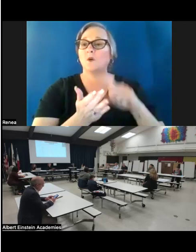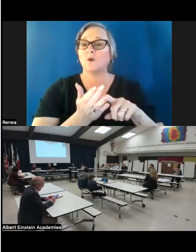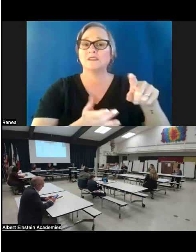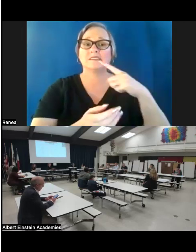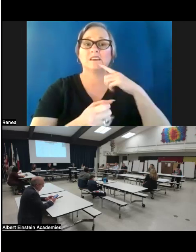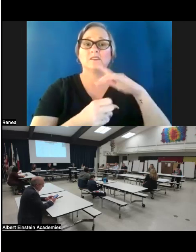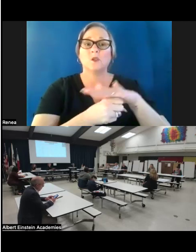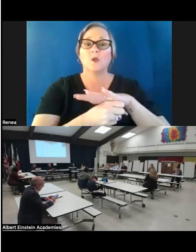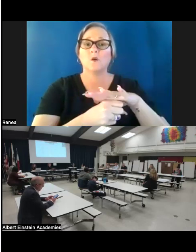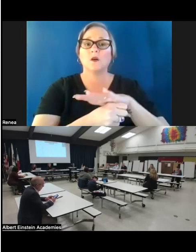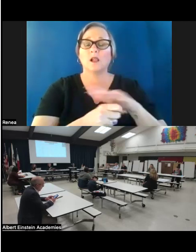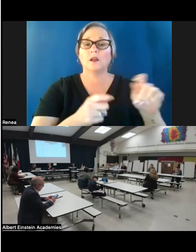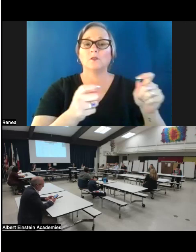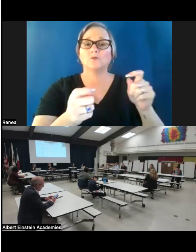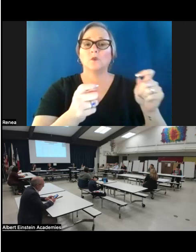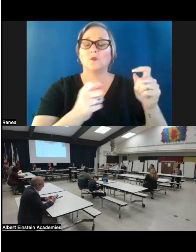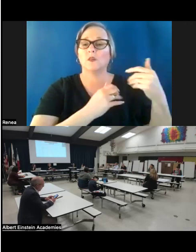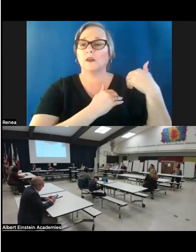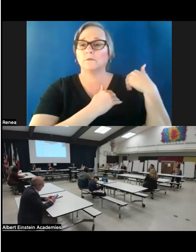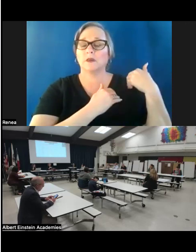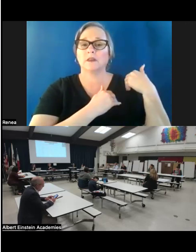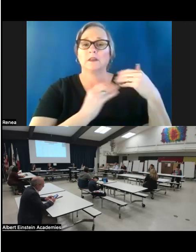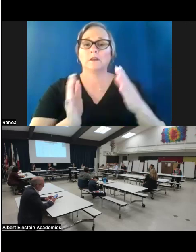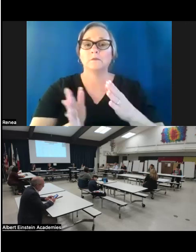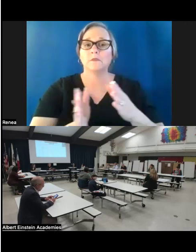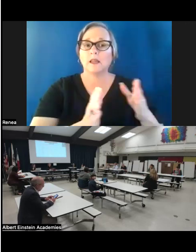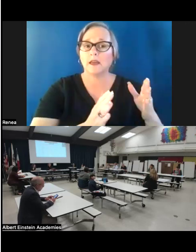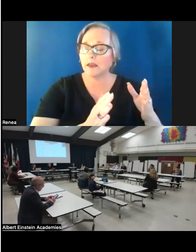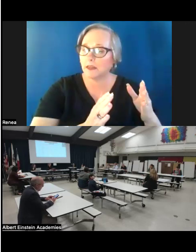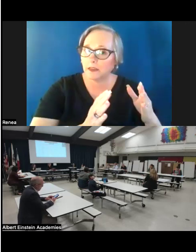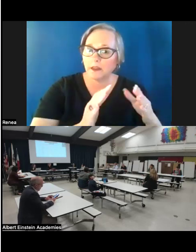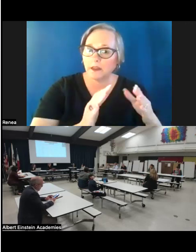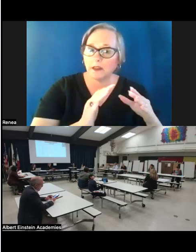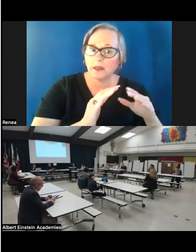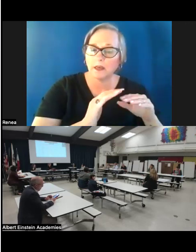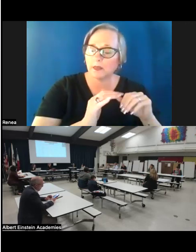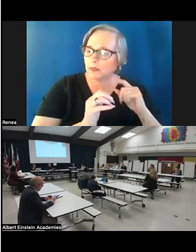and accountability plan, and the one down at the bottom was the